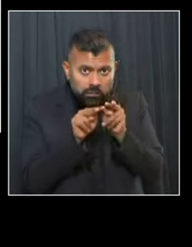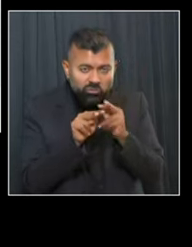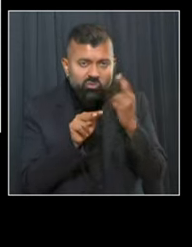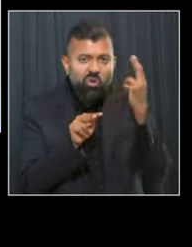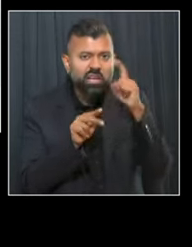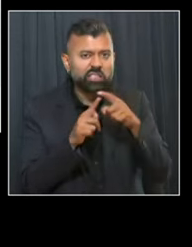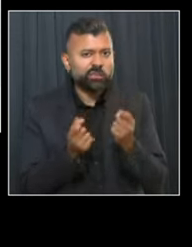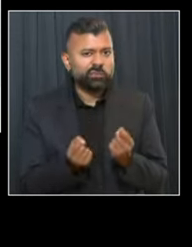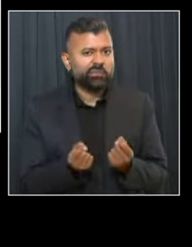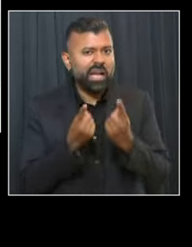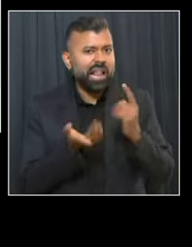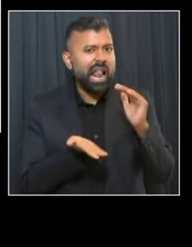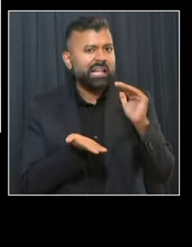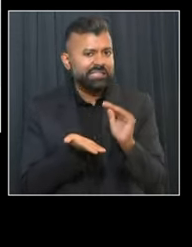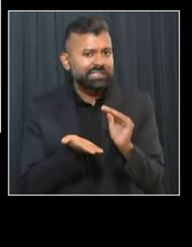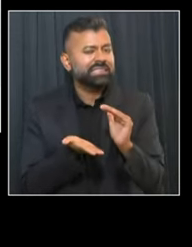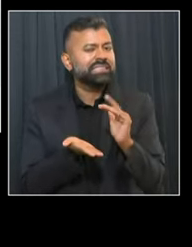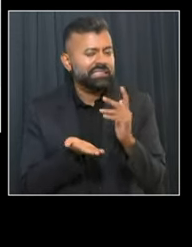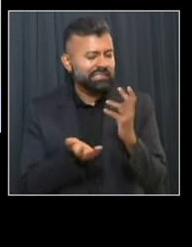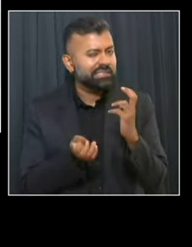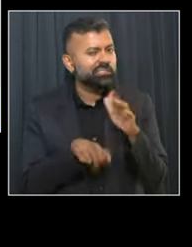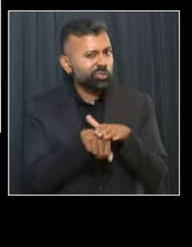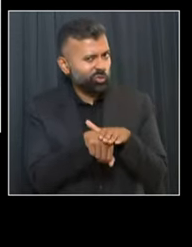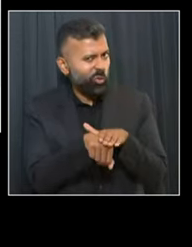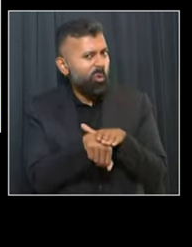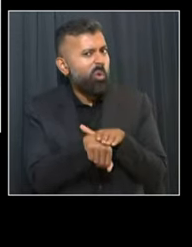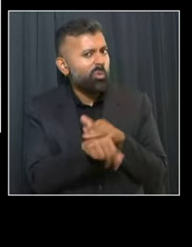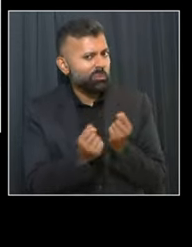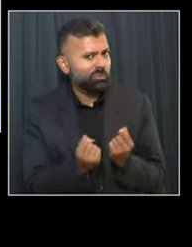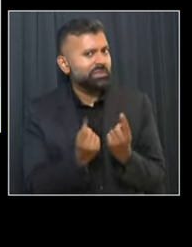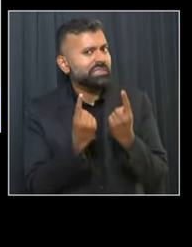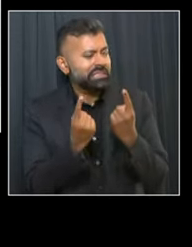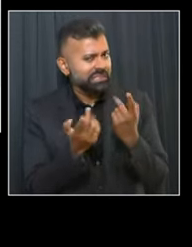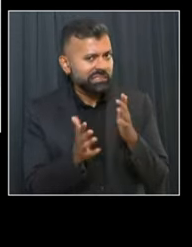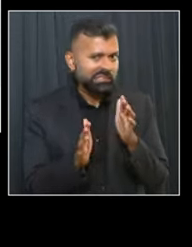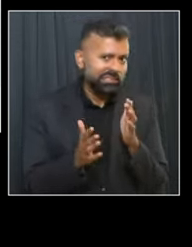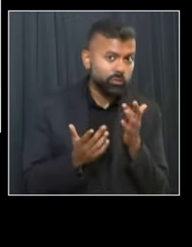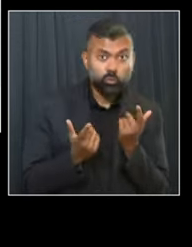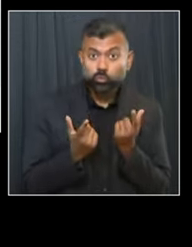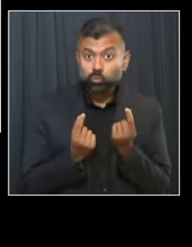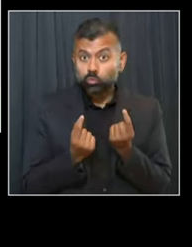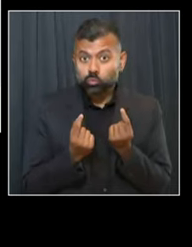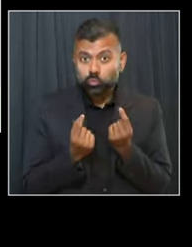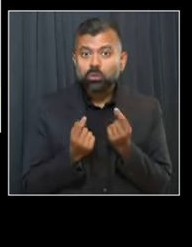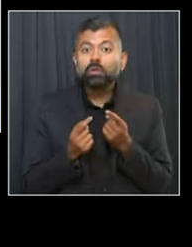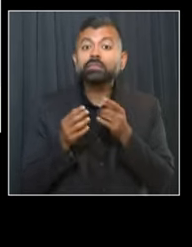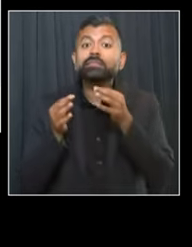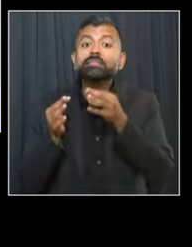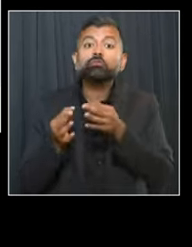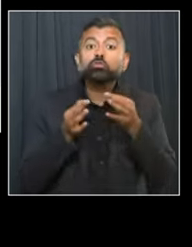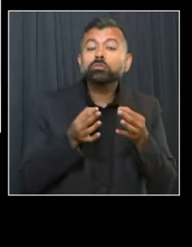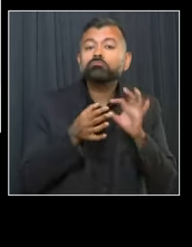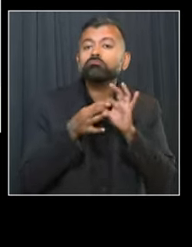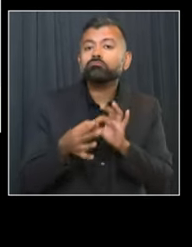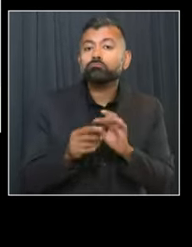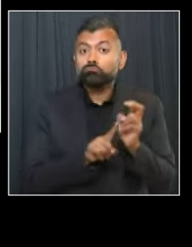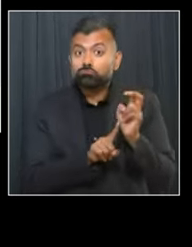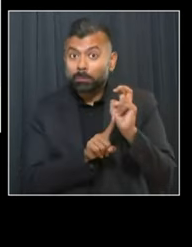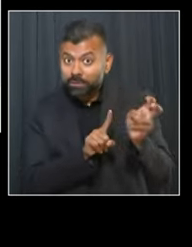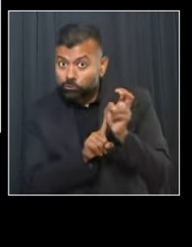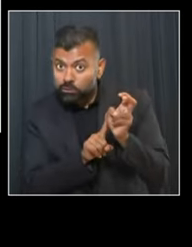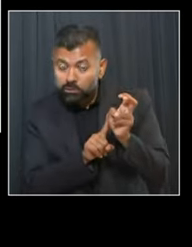actions, restricted travel, training, and some expenditures that we felt were prudent given the circumstance to be able to slow spending